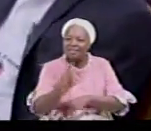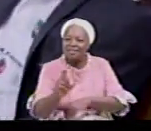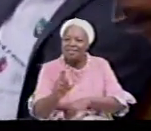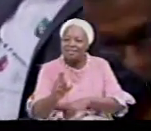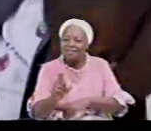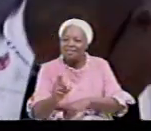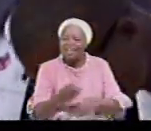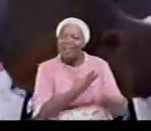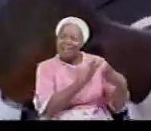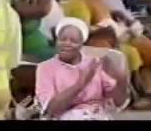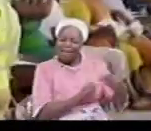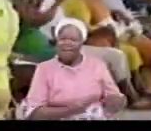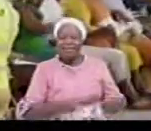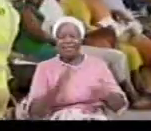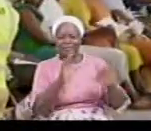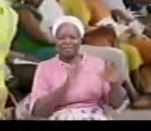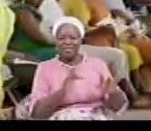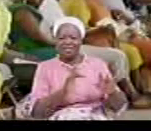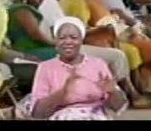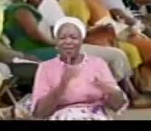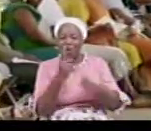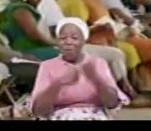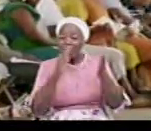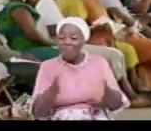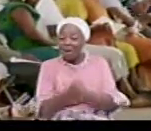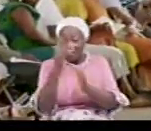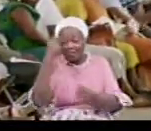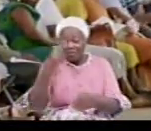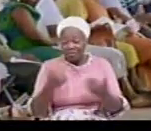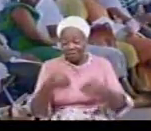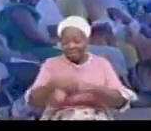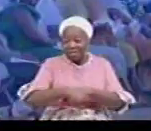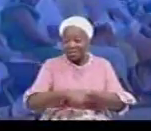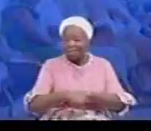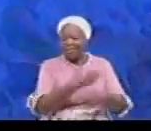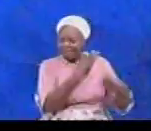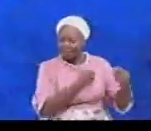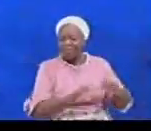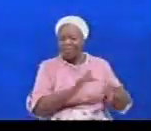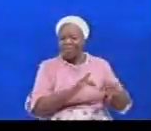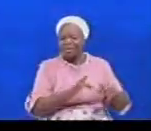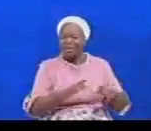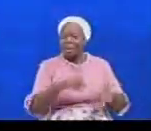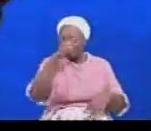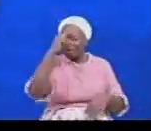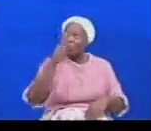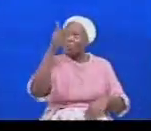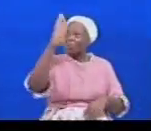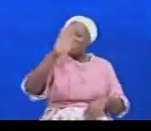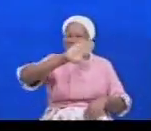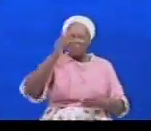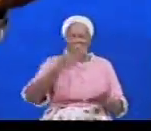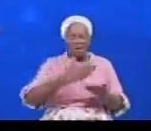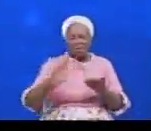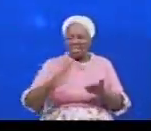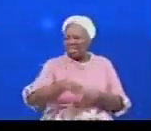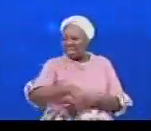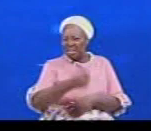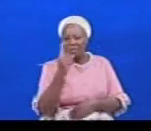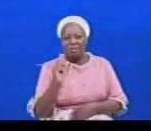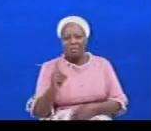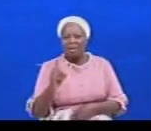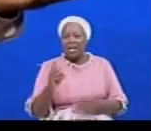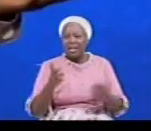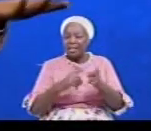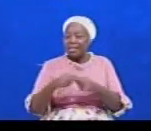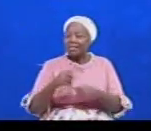for tonight? He never rejects anybody. He says, through the tender mercy